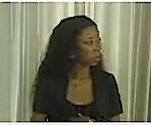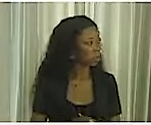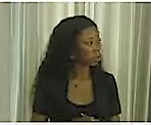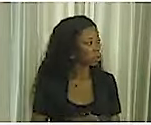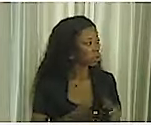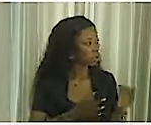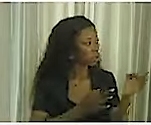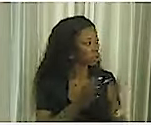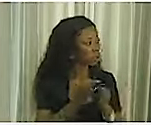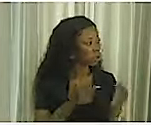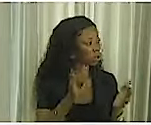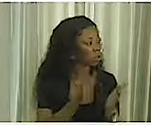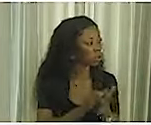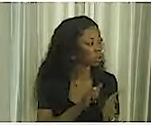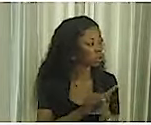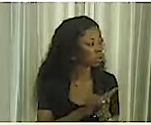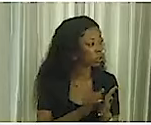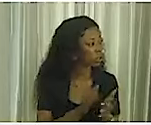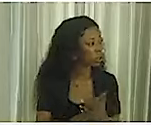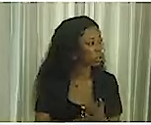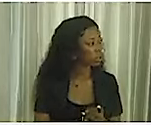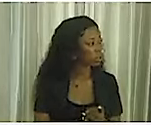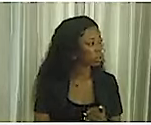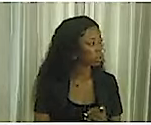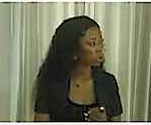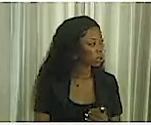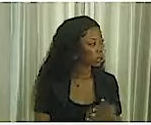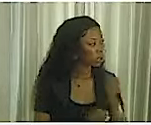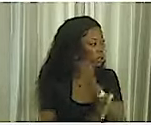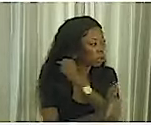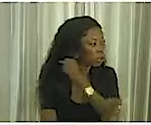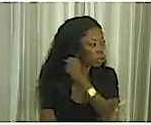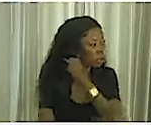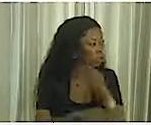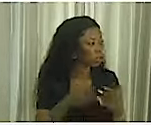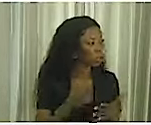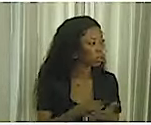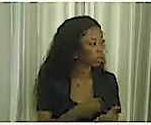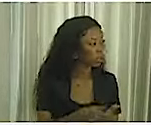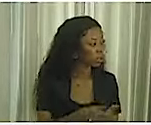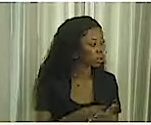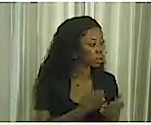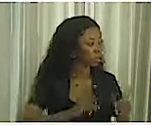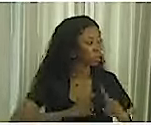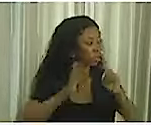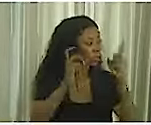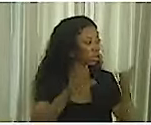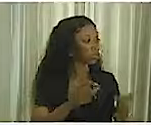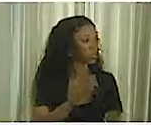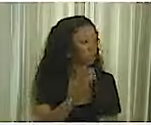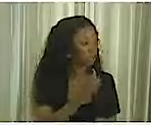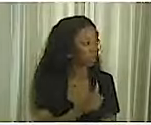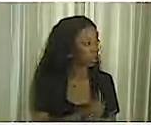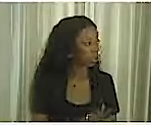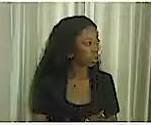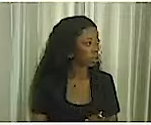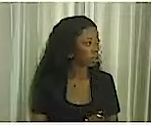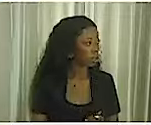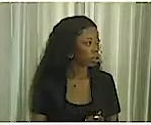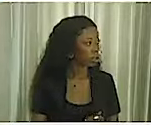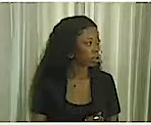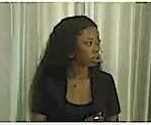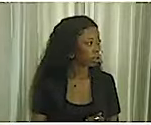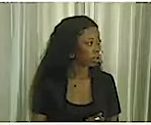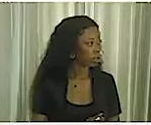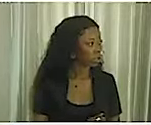United States government say let's Salono get MCC money. You know it's not MCC money. Now 500 million